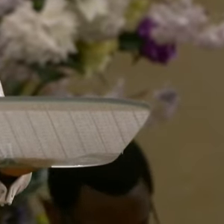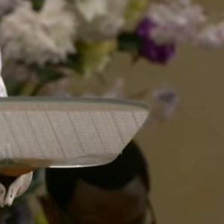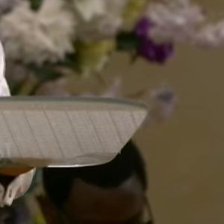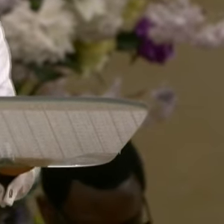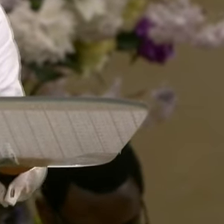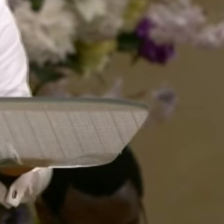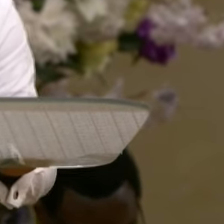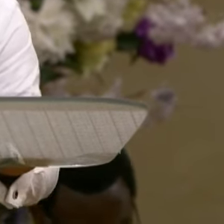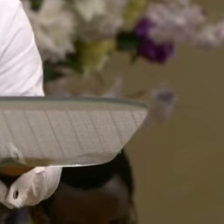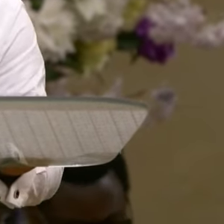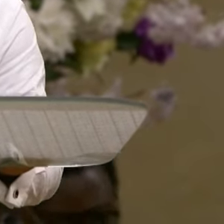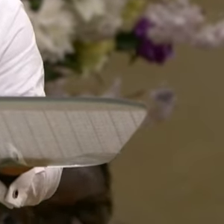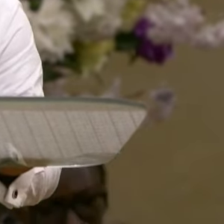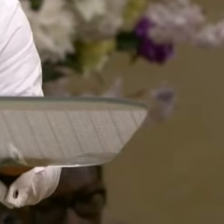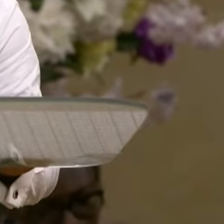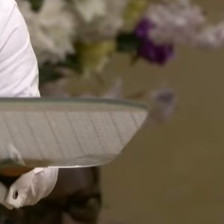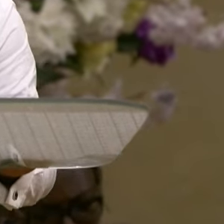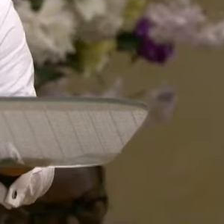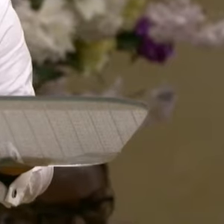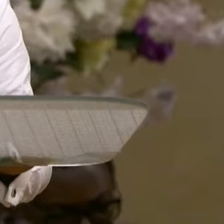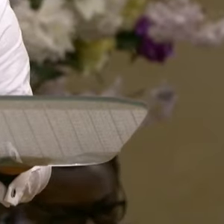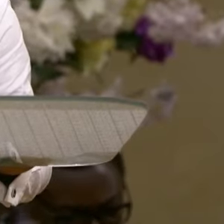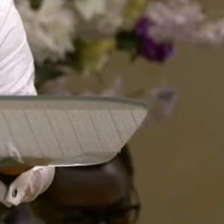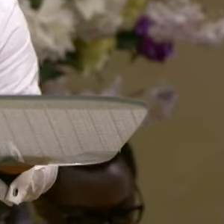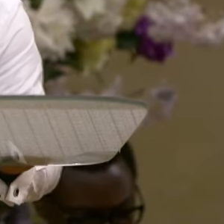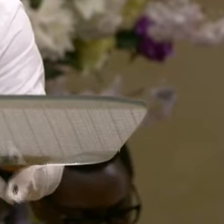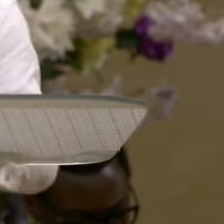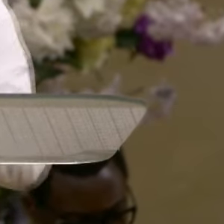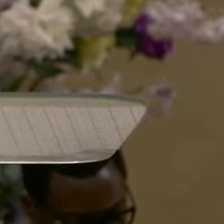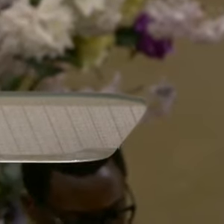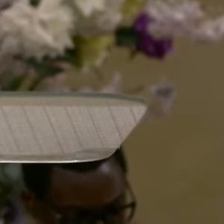name. In Jesus' name we have prayed.